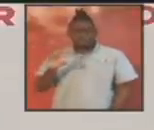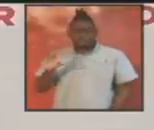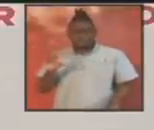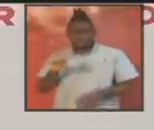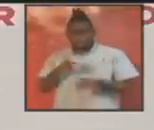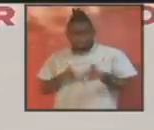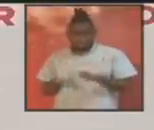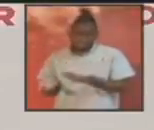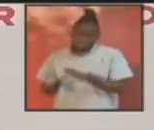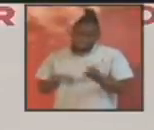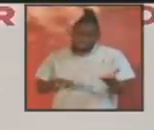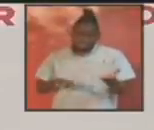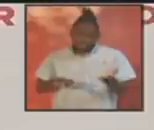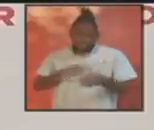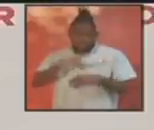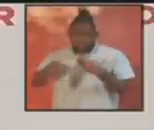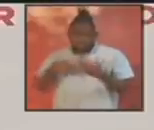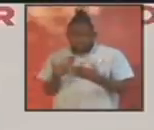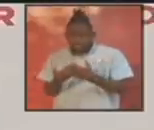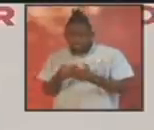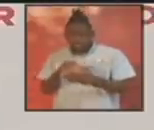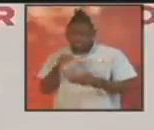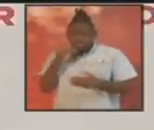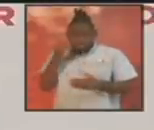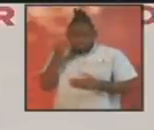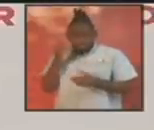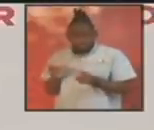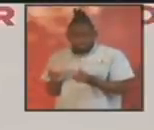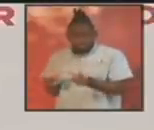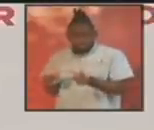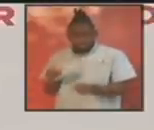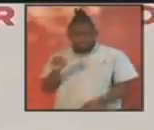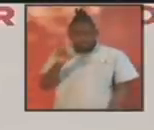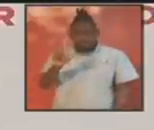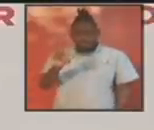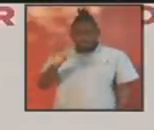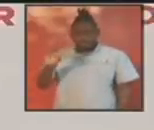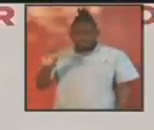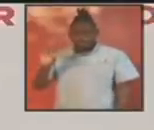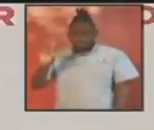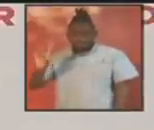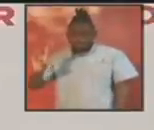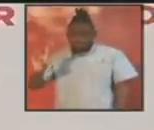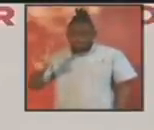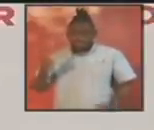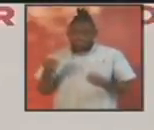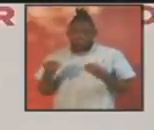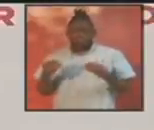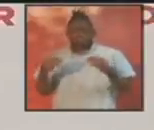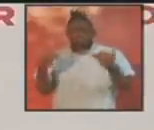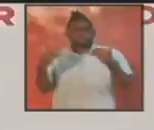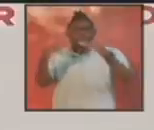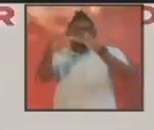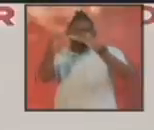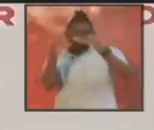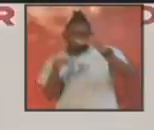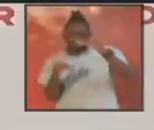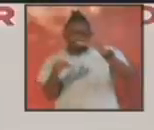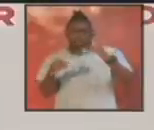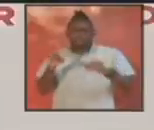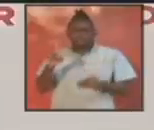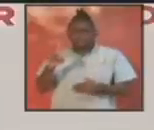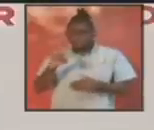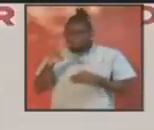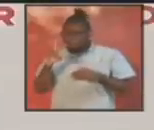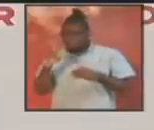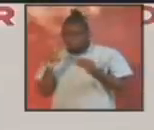Our total persons in home isolation are at 107, and those in step down now at 1. Total patients in state